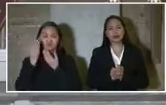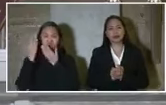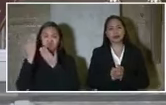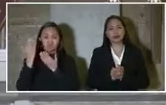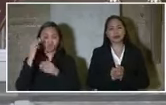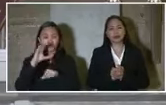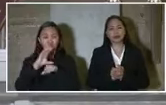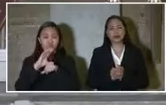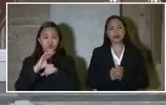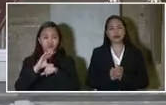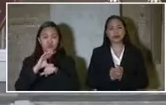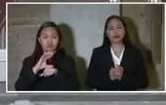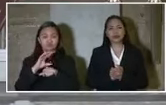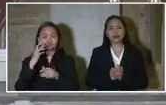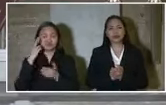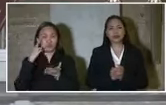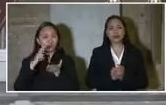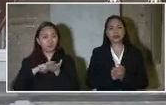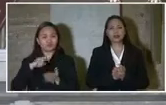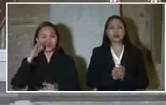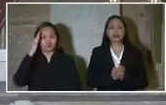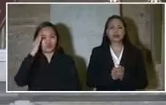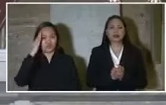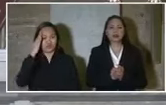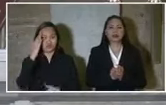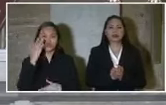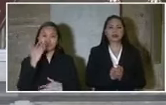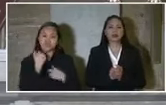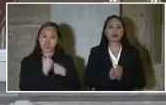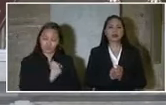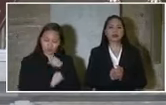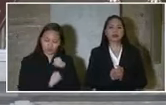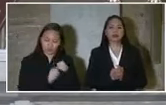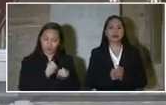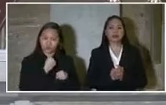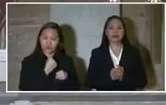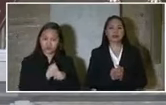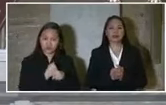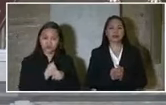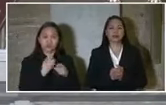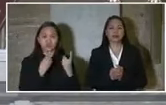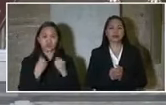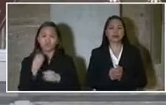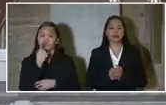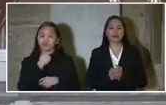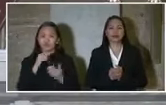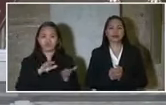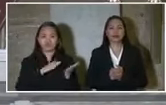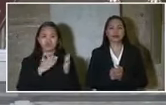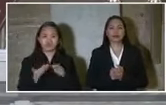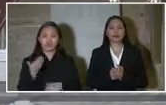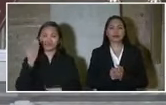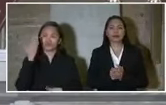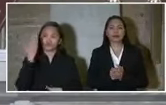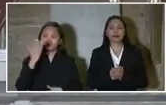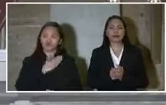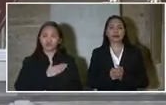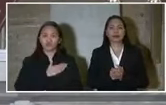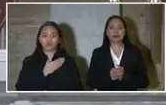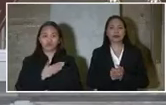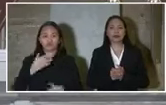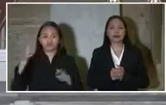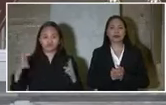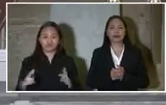church, and recognizing the sacrificial victim by whose death you willed to reconcile us